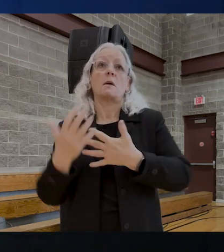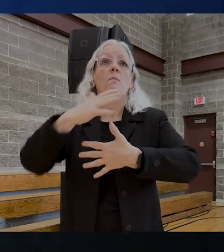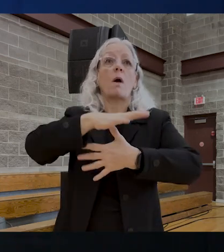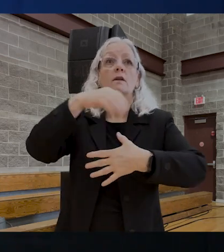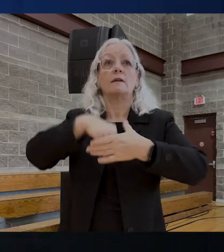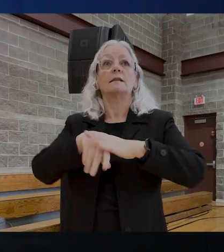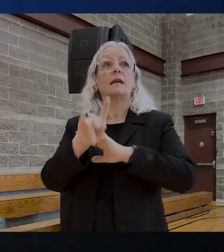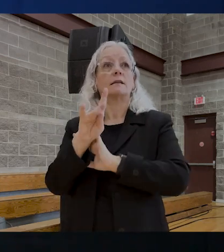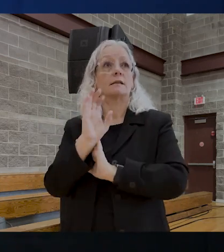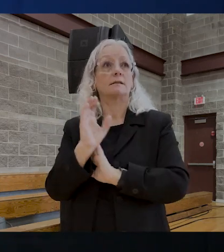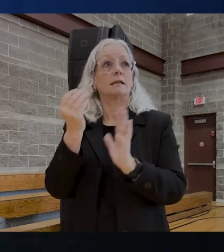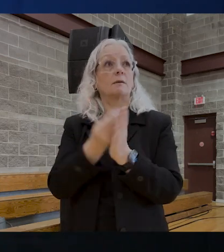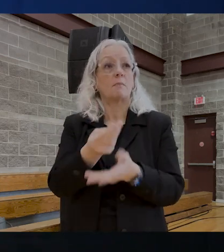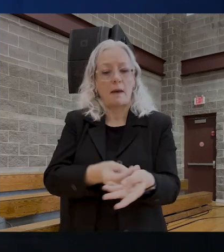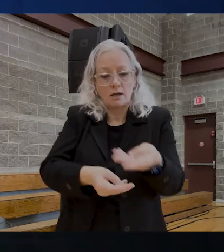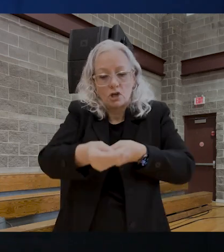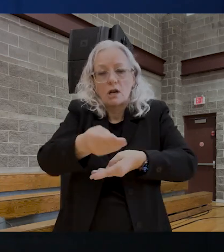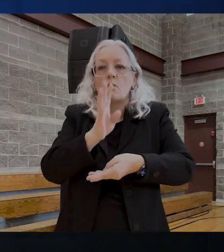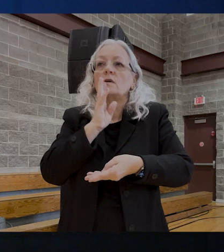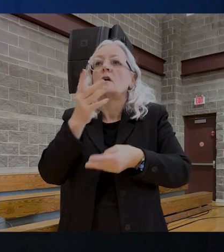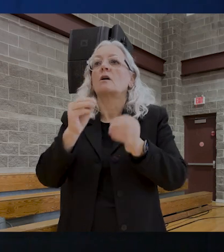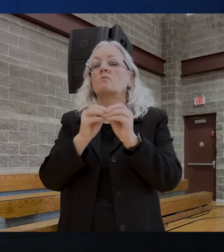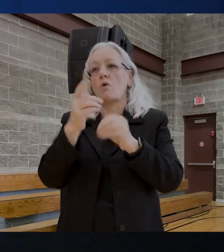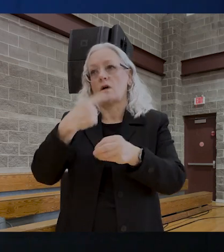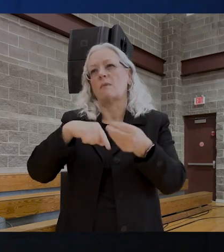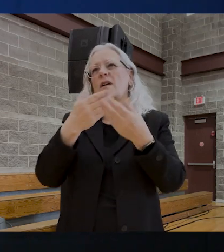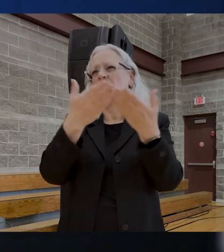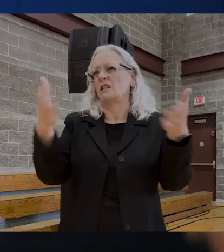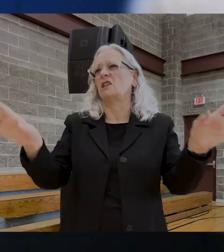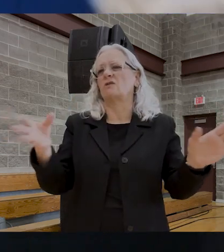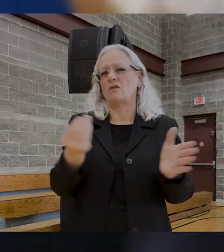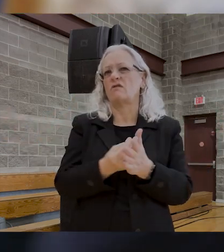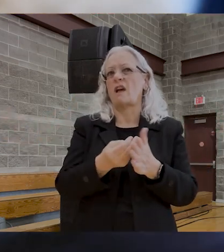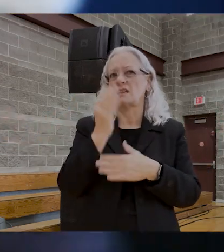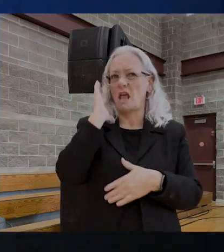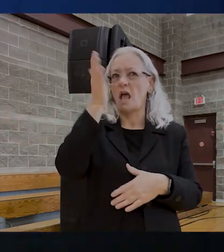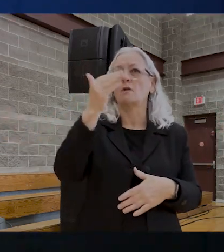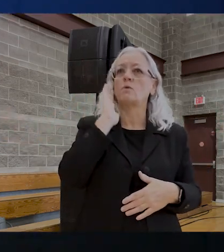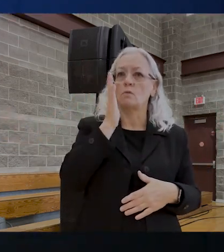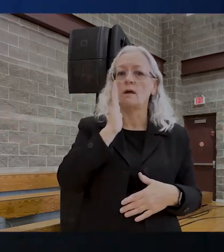in Kansas City's budget, and we'll talk more about the general fund ahead.